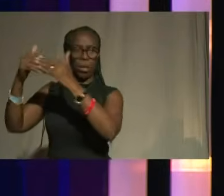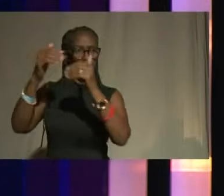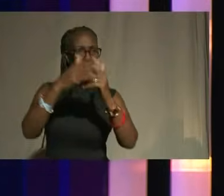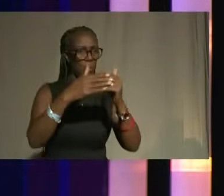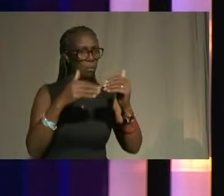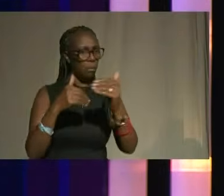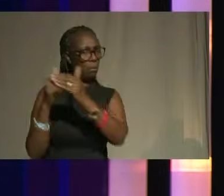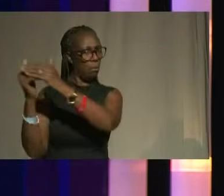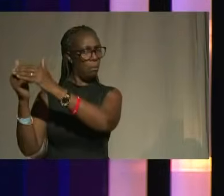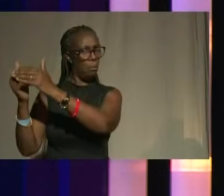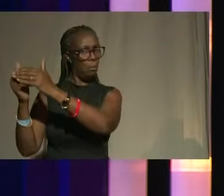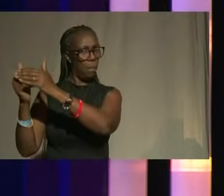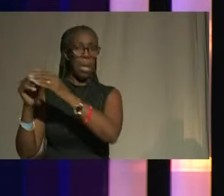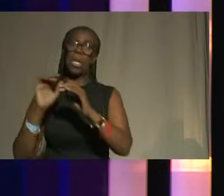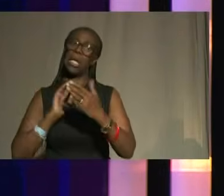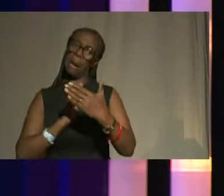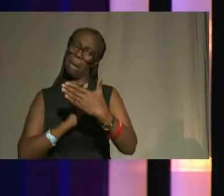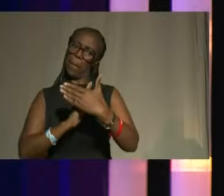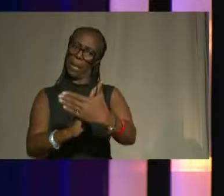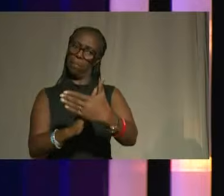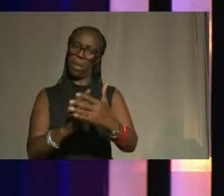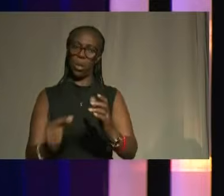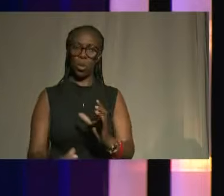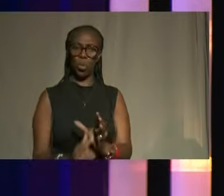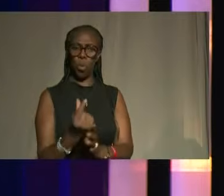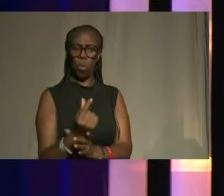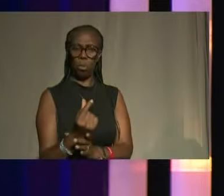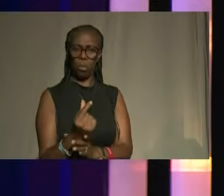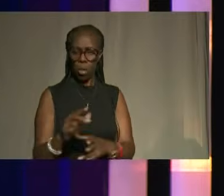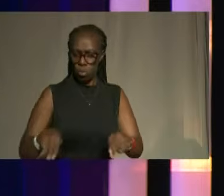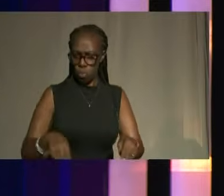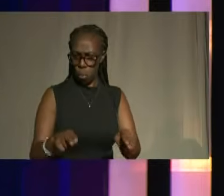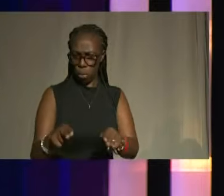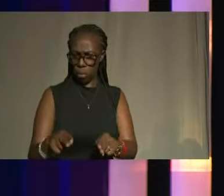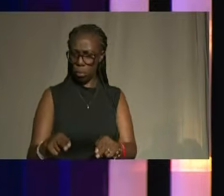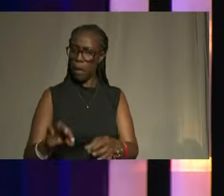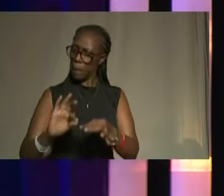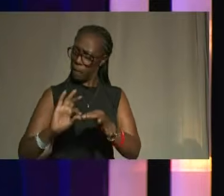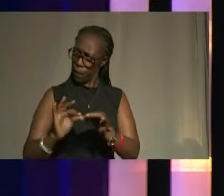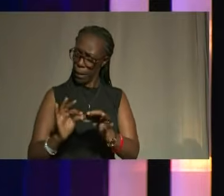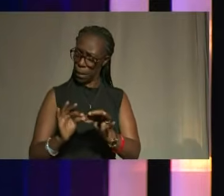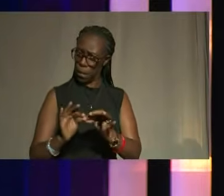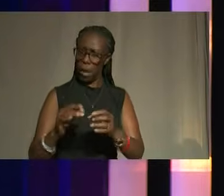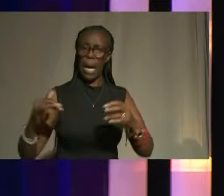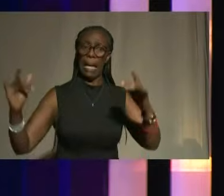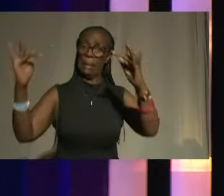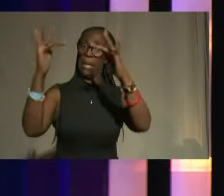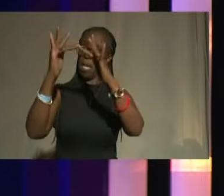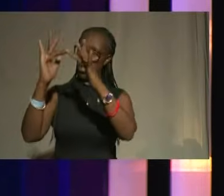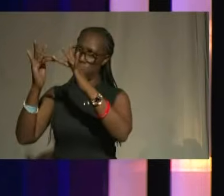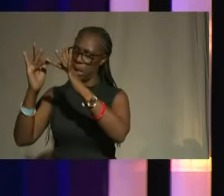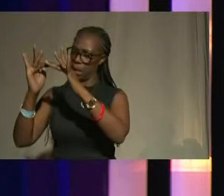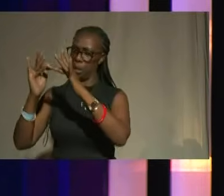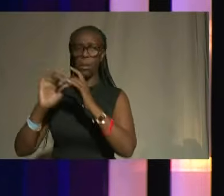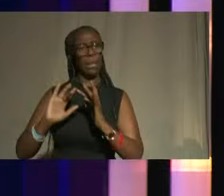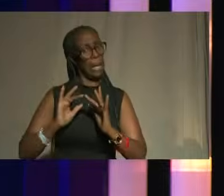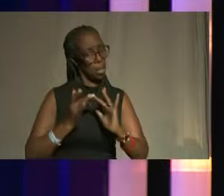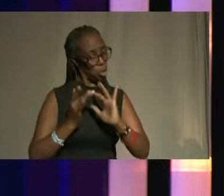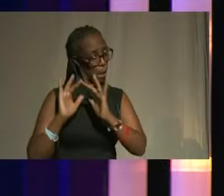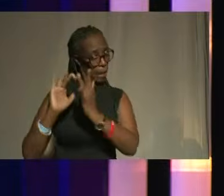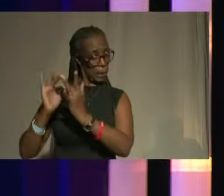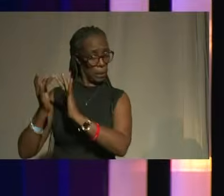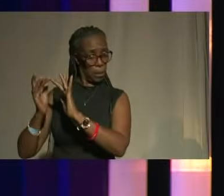we've spent so much money on fixing our roads, providing internet access across this country, and improving our investments